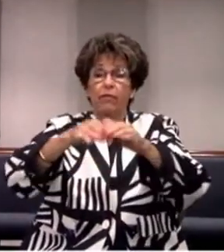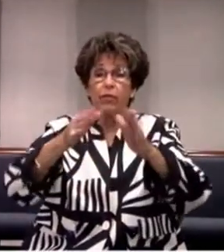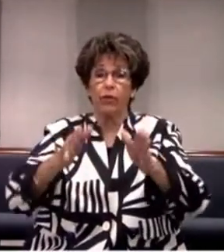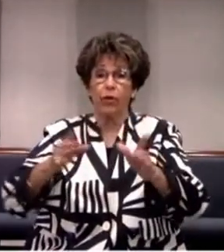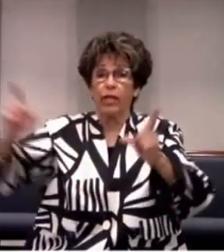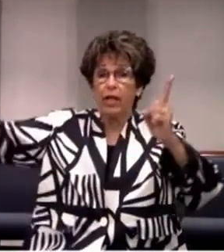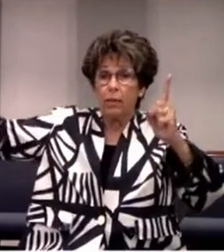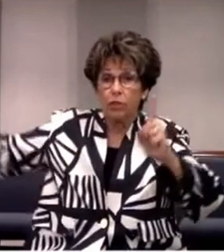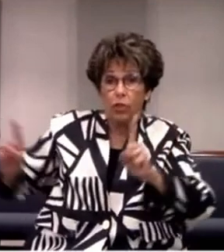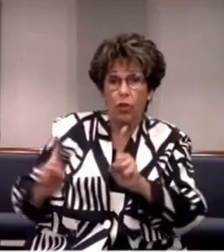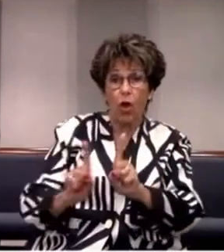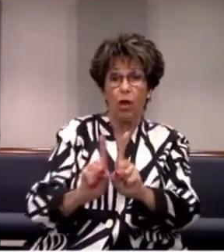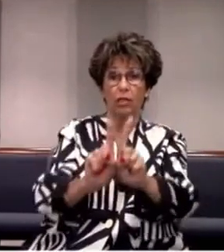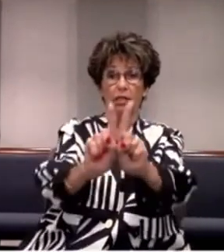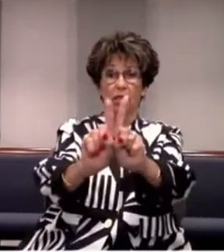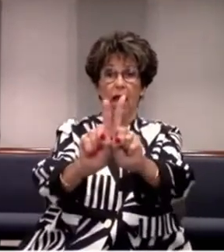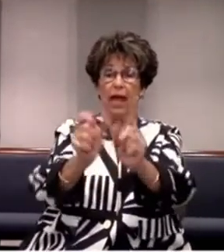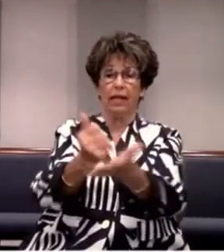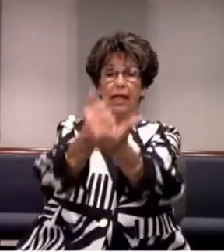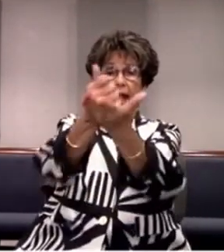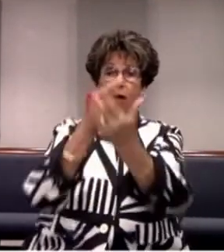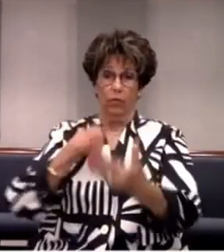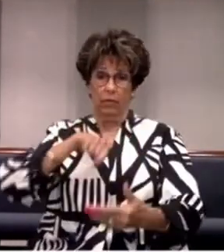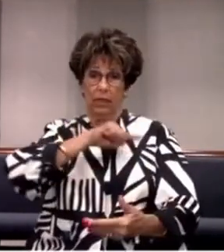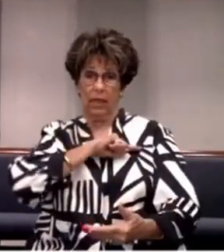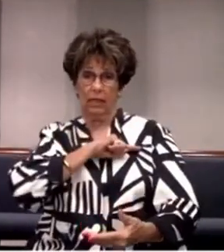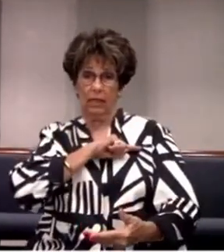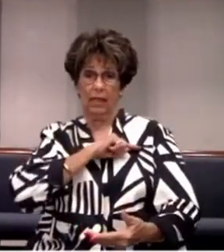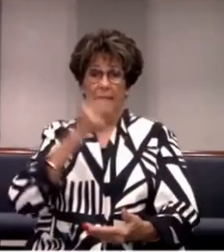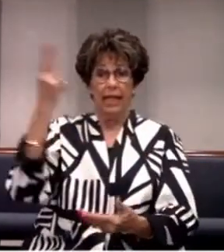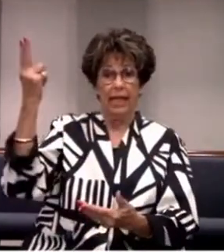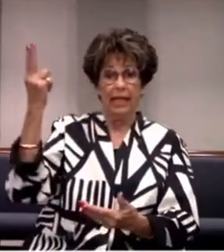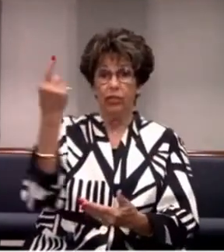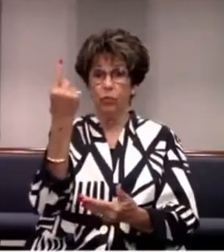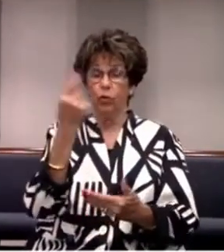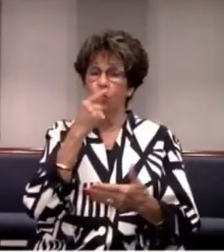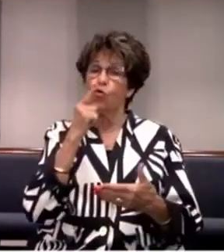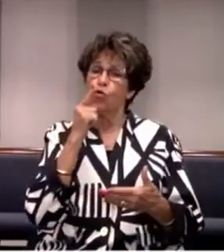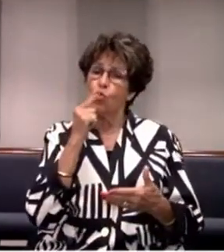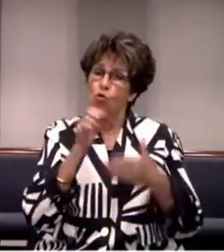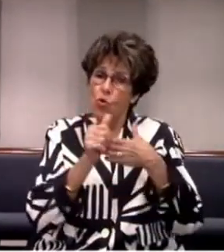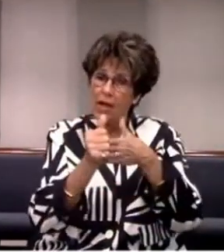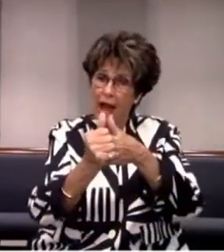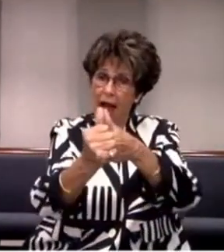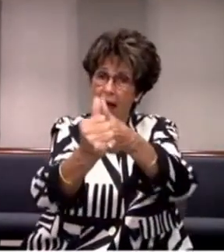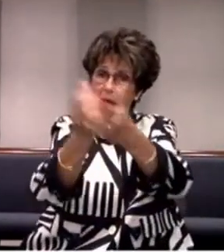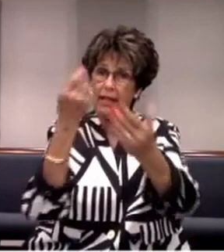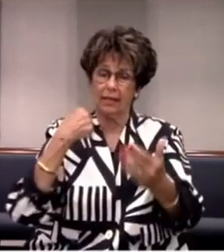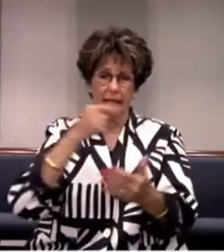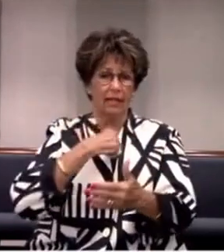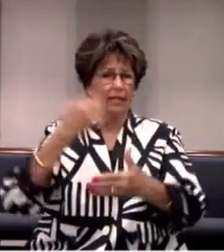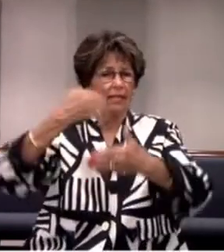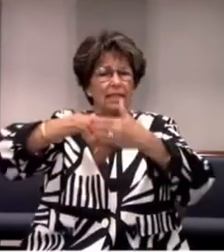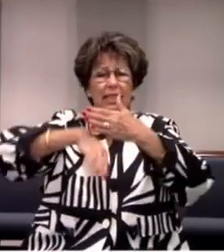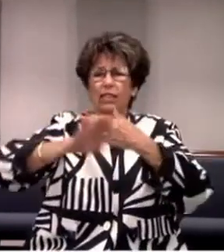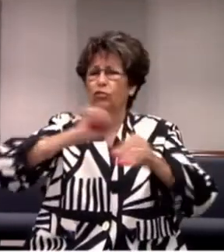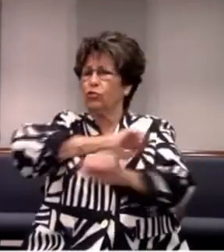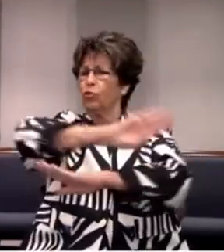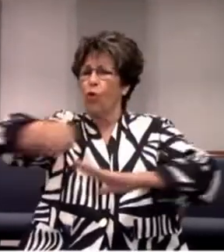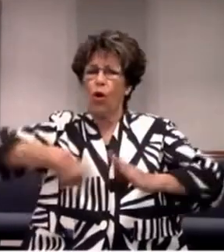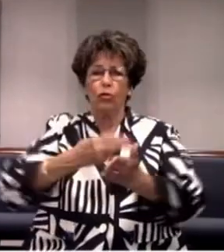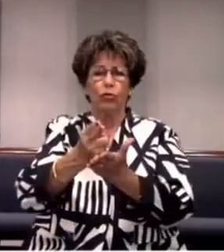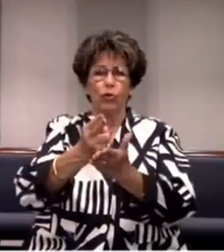alongside us and helps us. He's the one that guides us into all truth. He's the